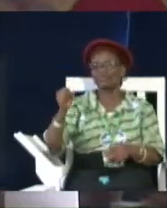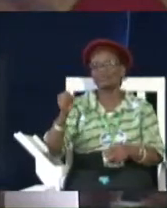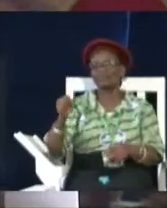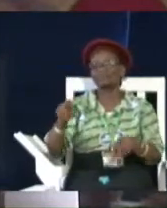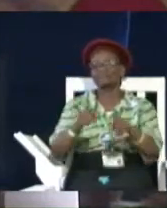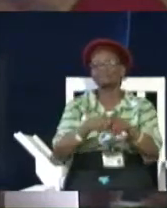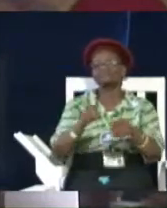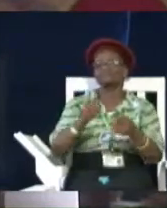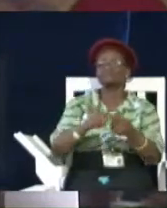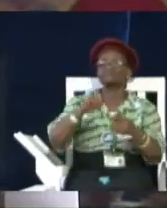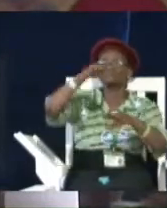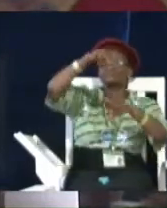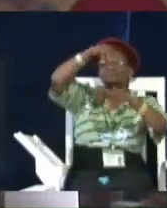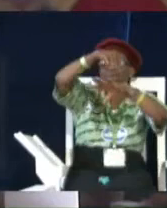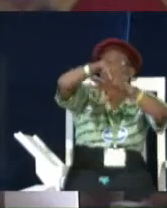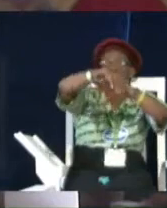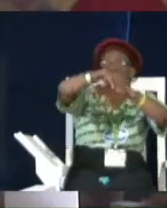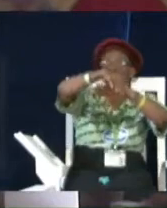So tonight,